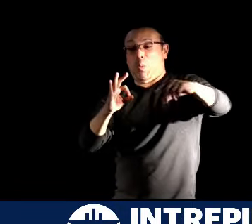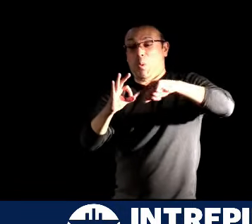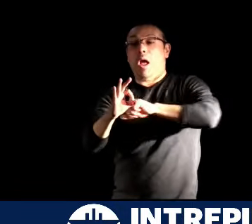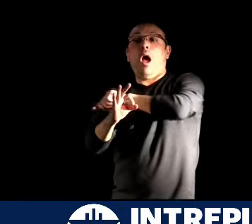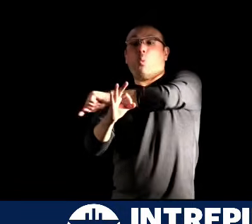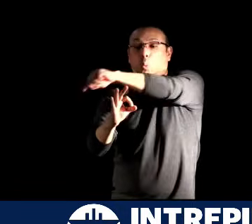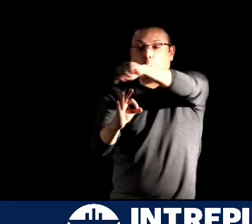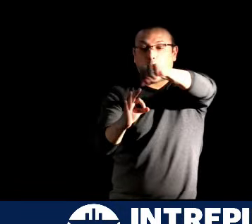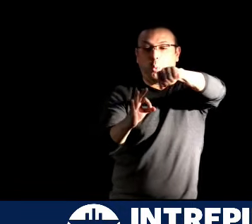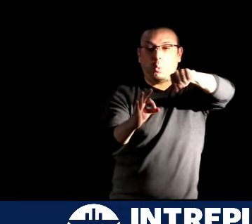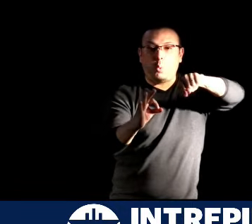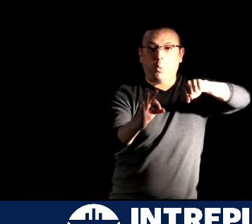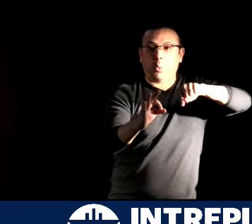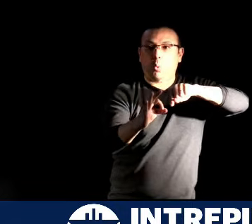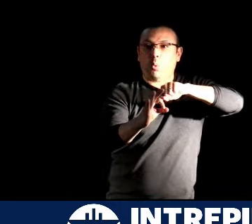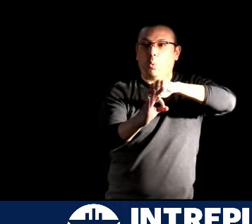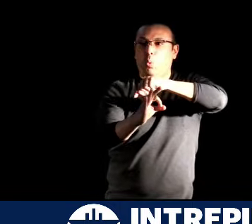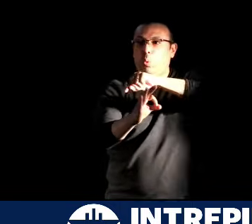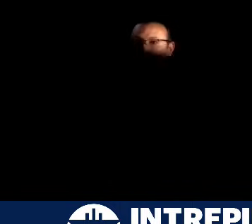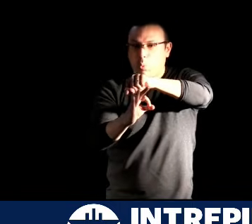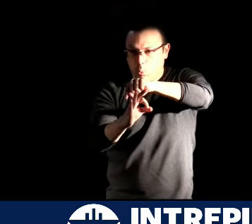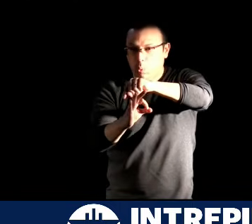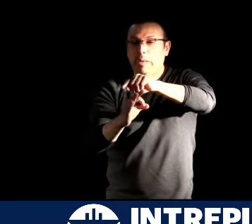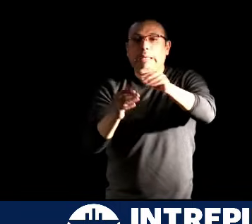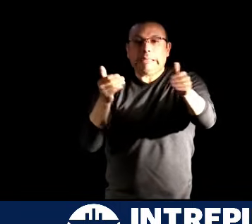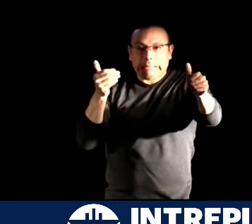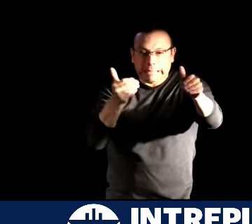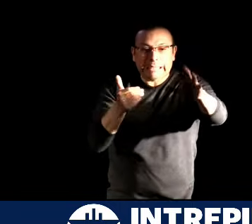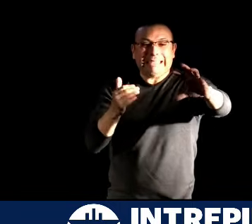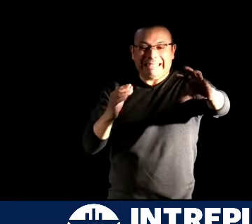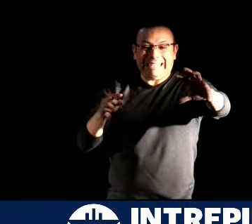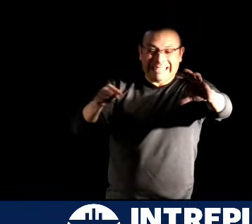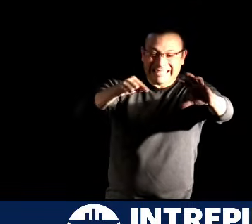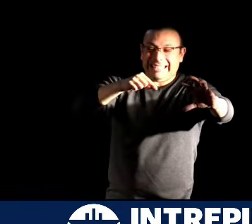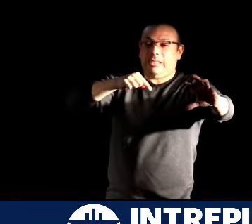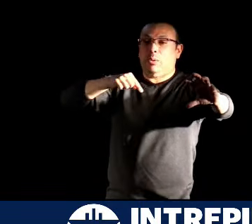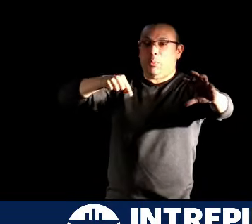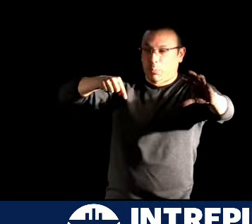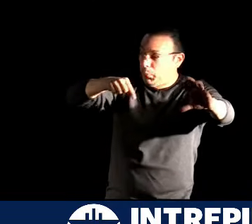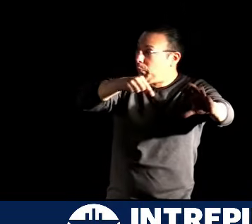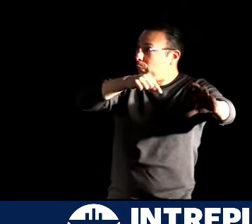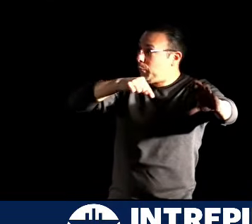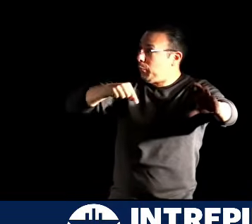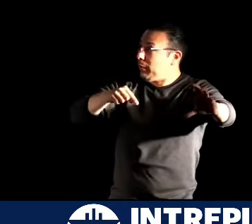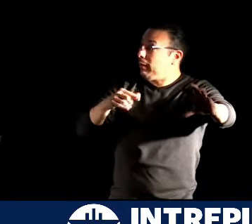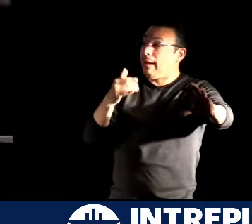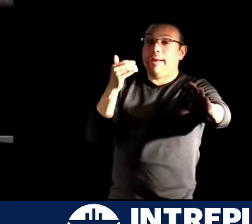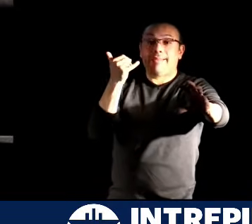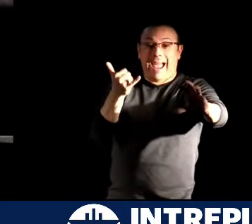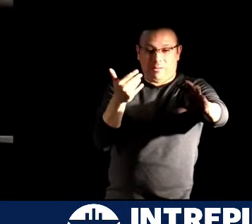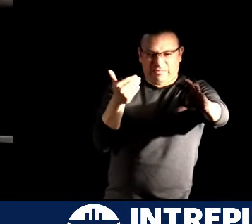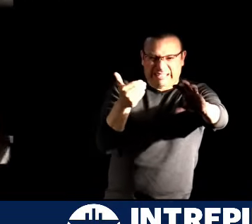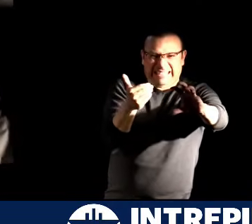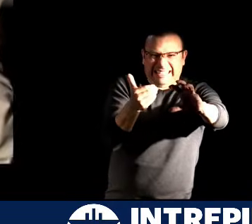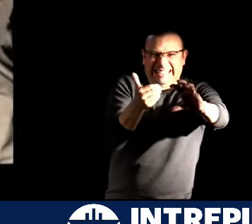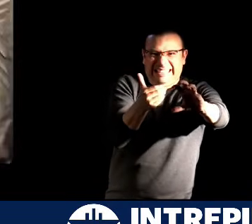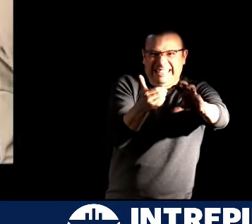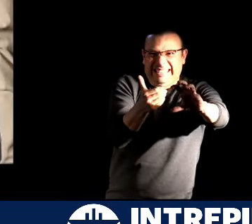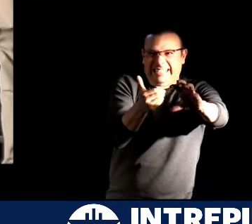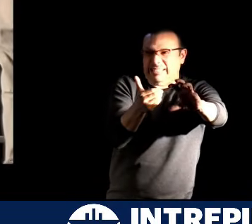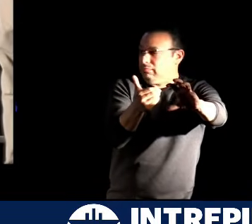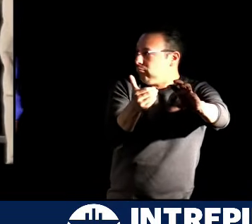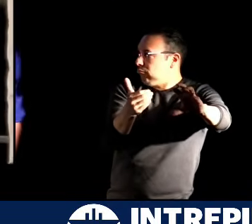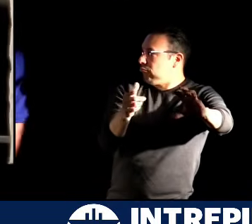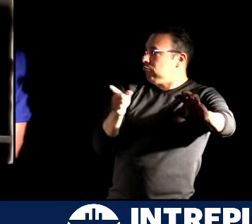down to 36 solar radii. And now we've done all 7 of these, and now we're at 9.86 solar